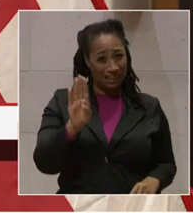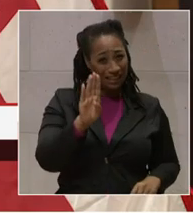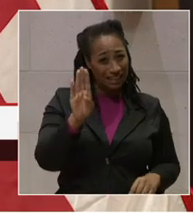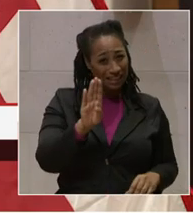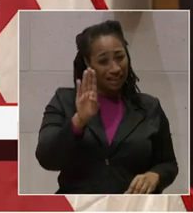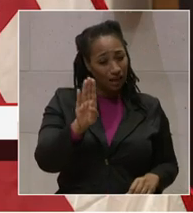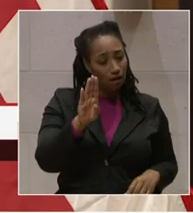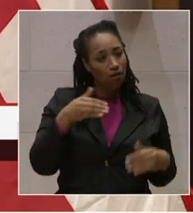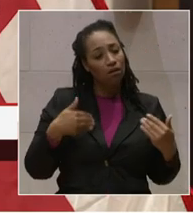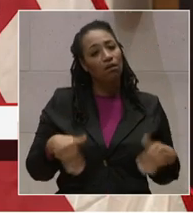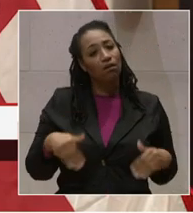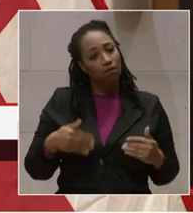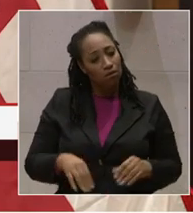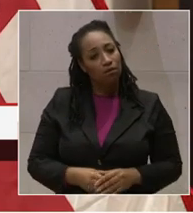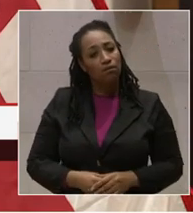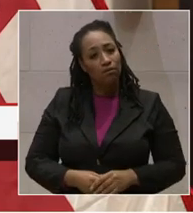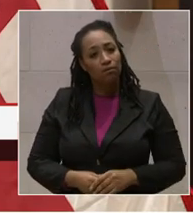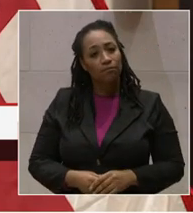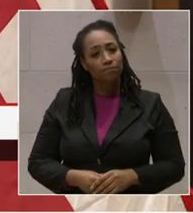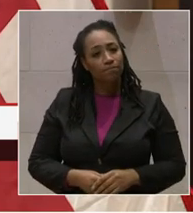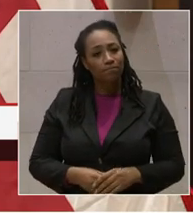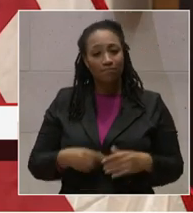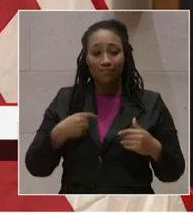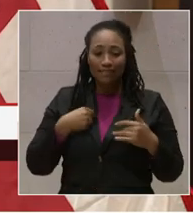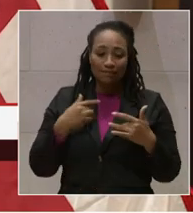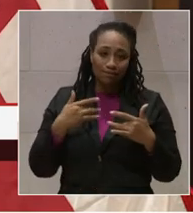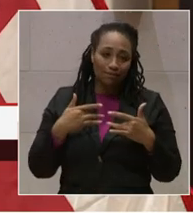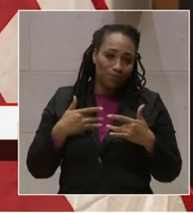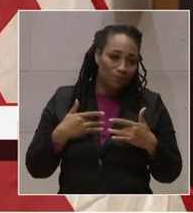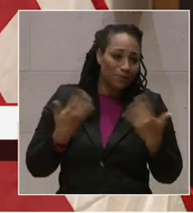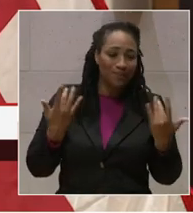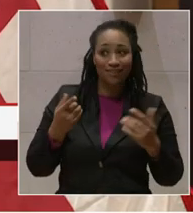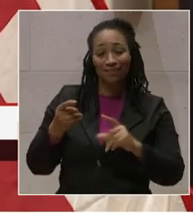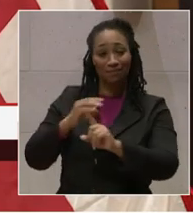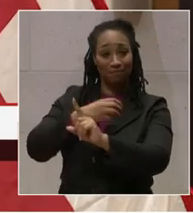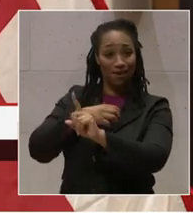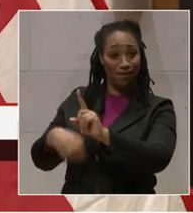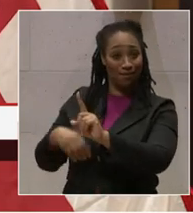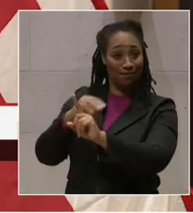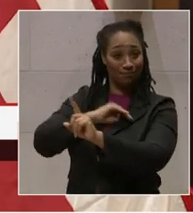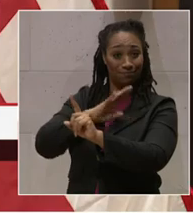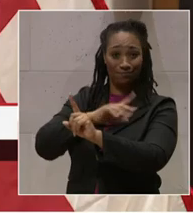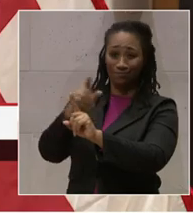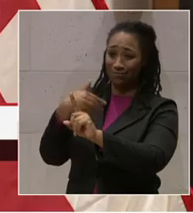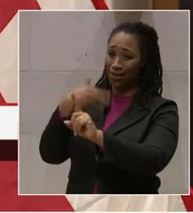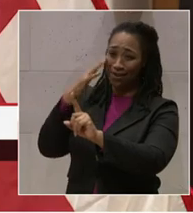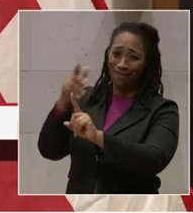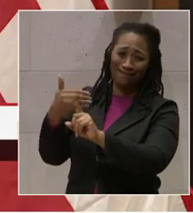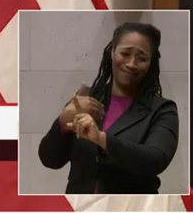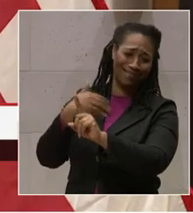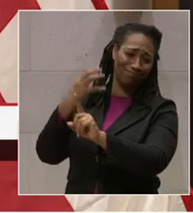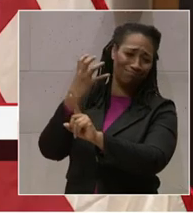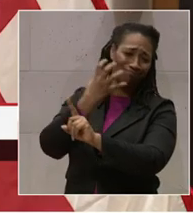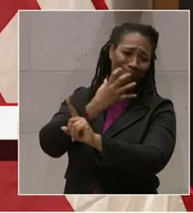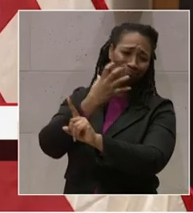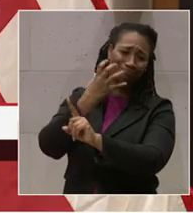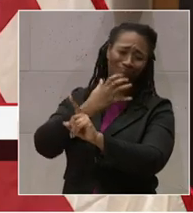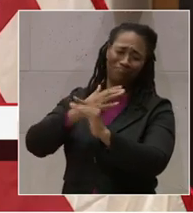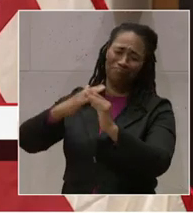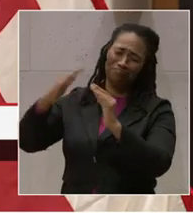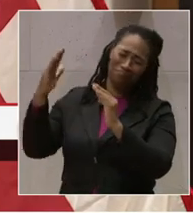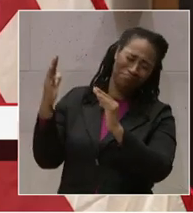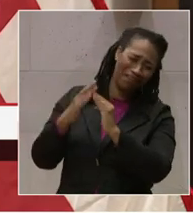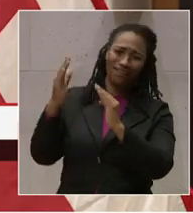I am, again, y'all don't know what y'all got. Y'all got an amazing mayor around the nation who's doing wonderful stuff.